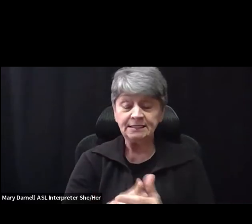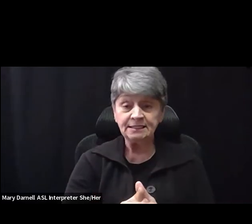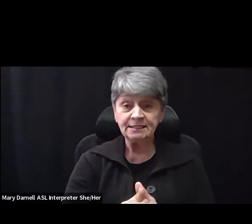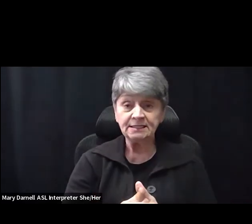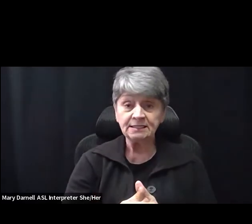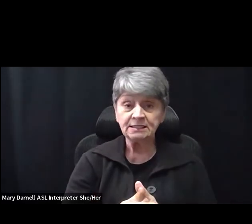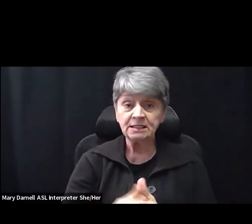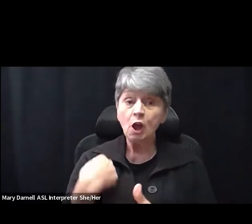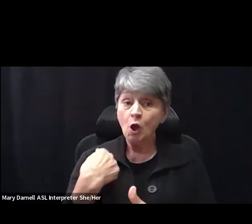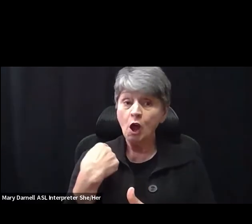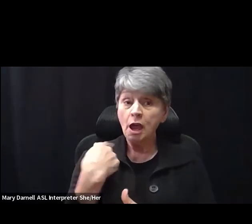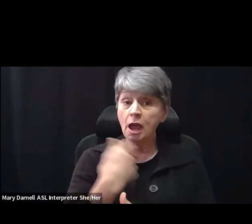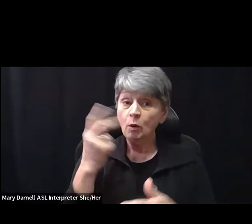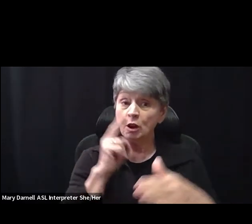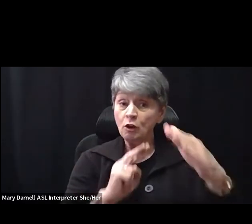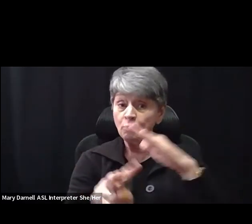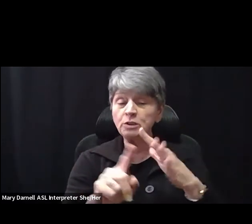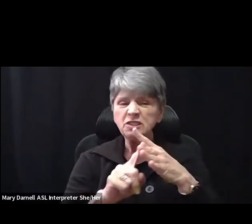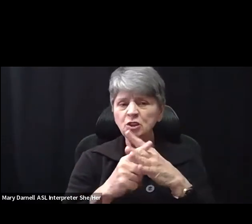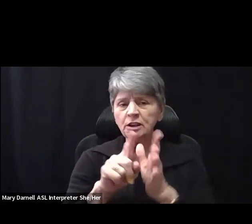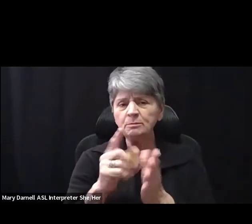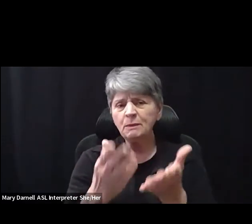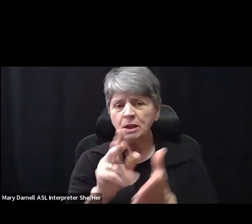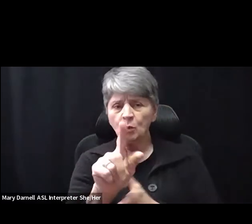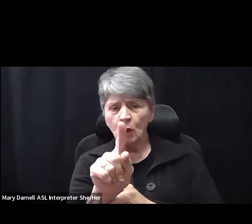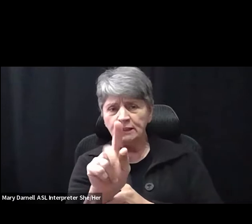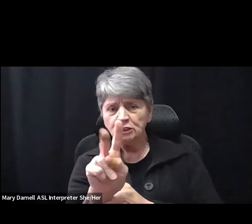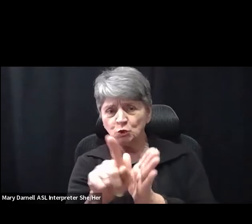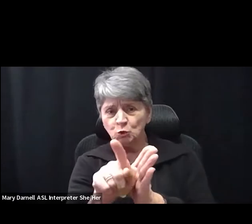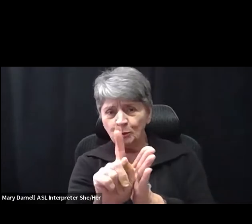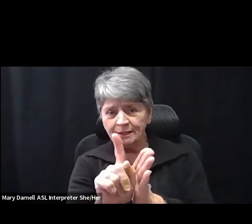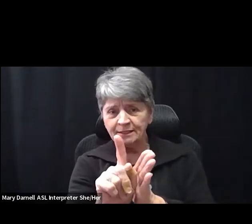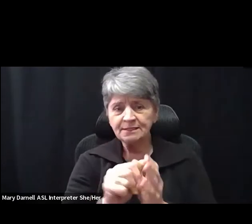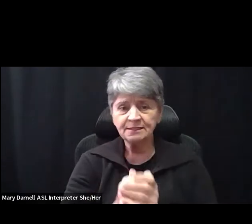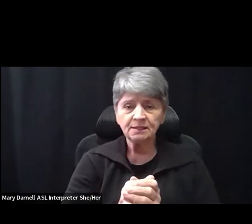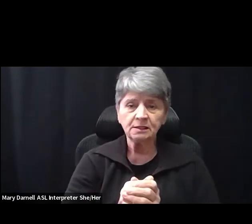And we look forward to getting started in just 1 or 2 minutes.